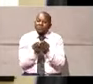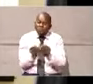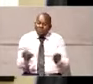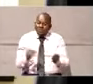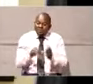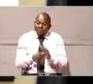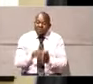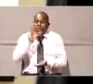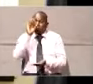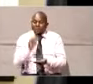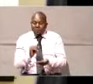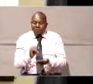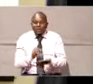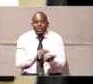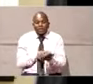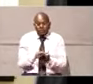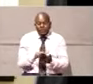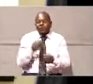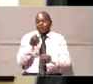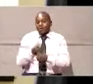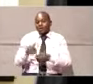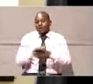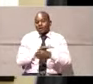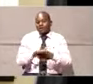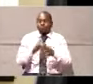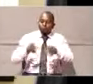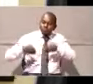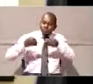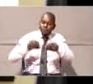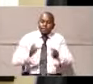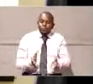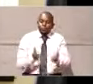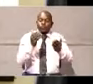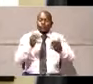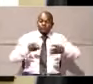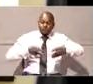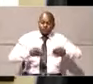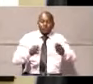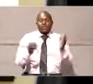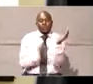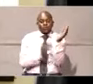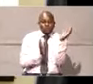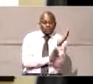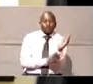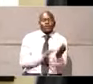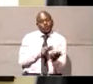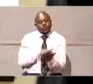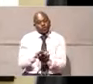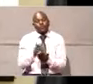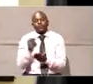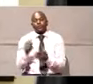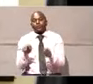of lowering cost and doing business, including the provision of improved infrastructure, electricity, cost of money,